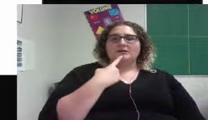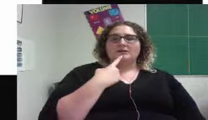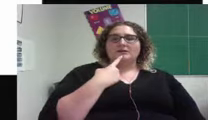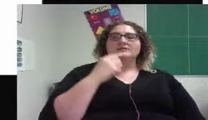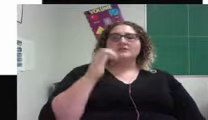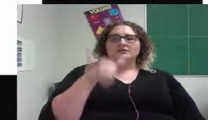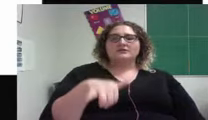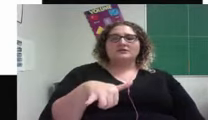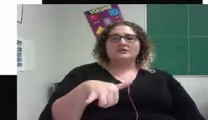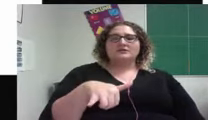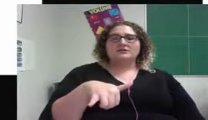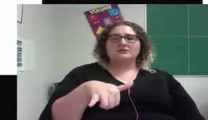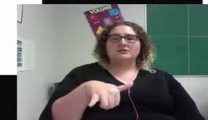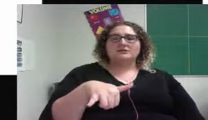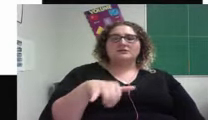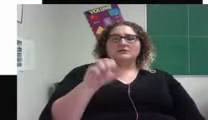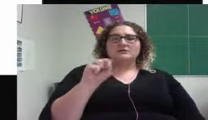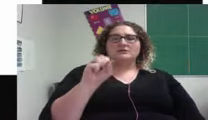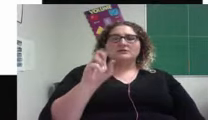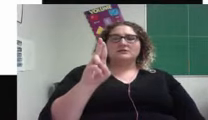here.